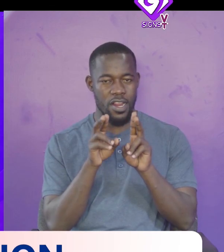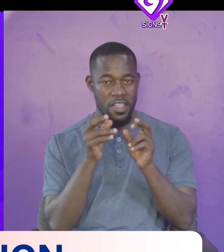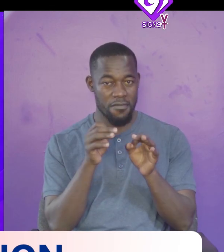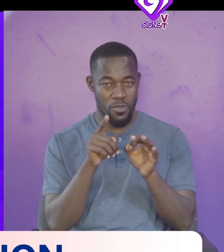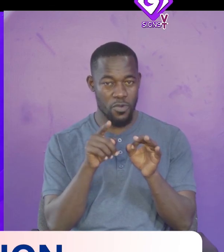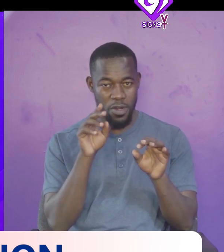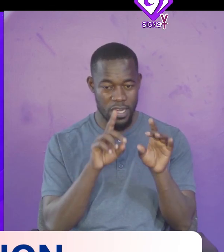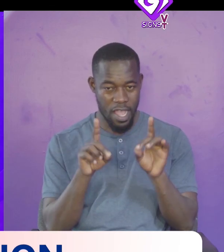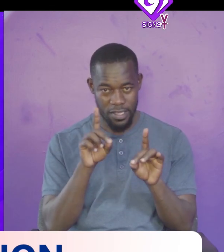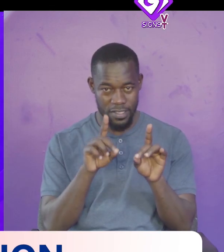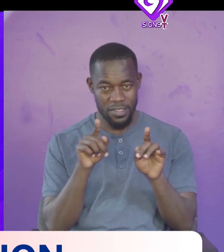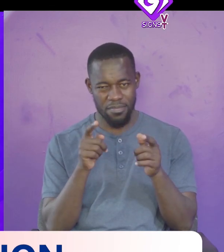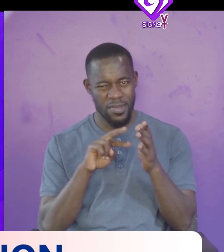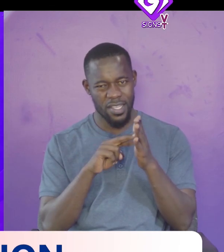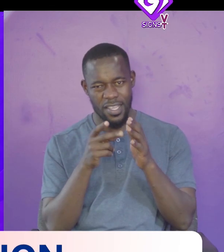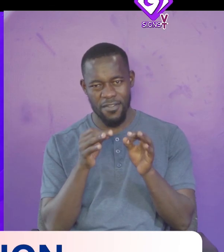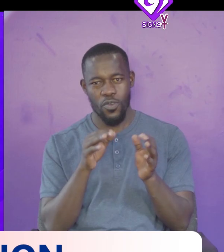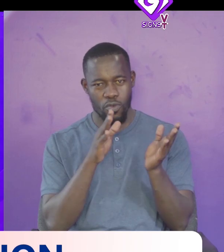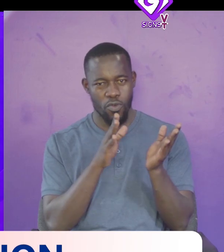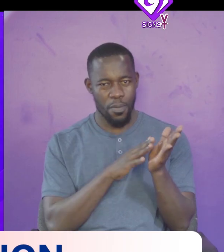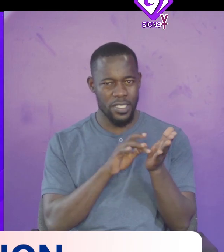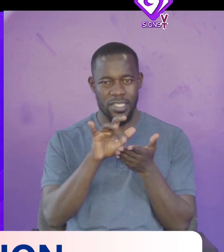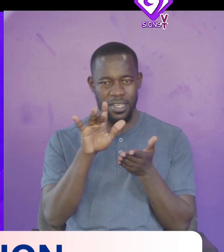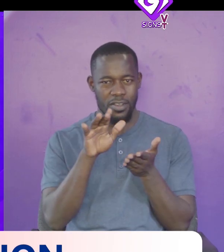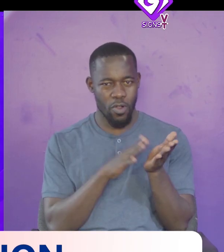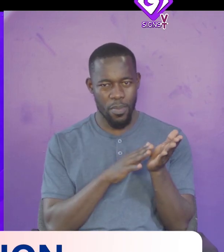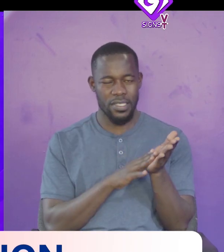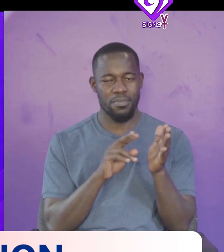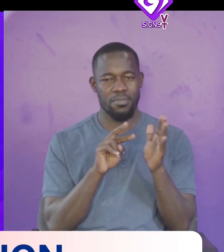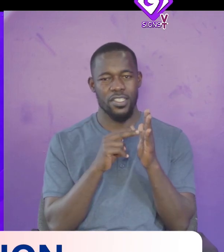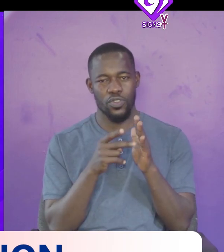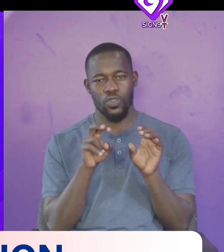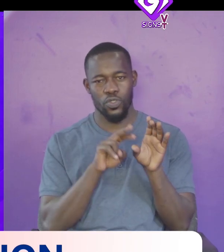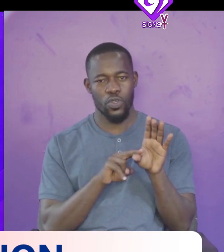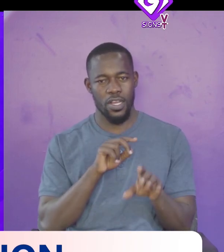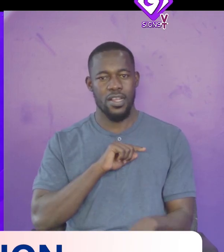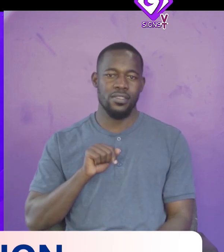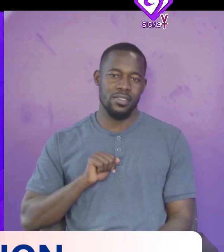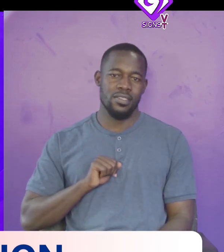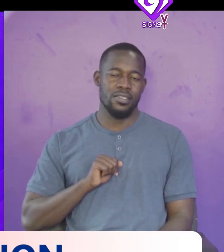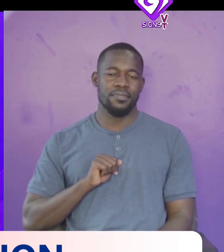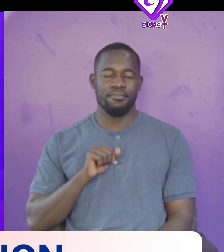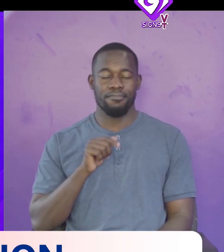dance to this show by giving us your comments. Just hold your phone and write something,